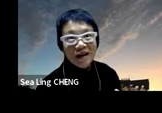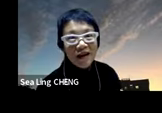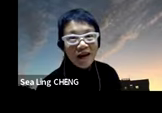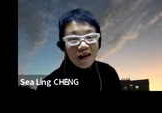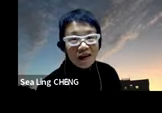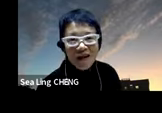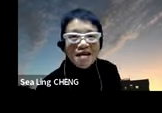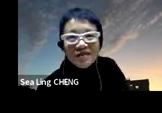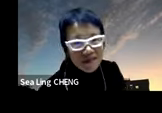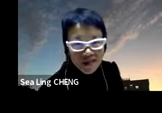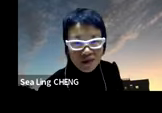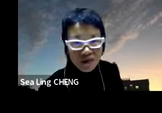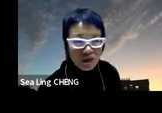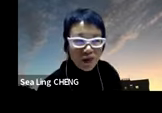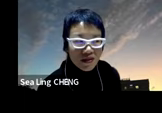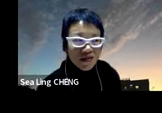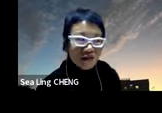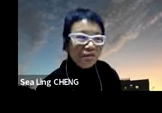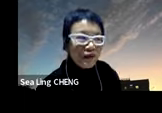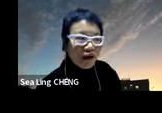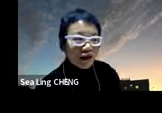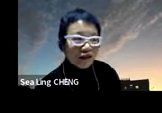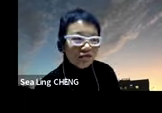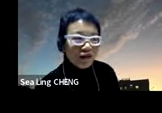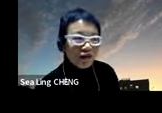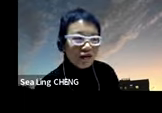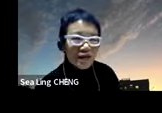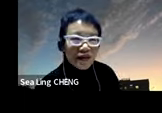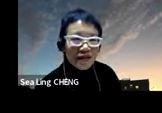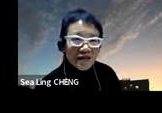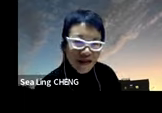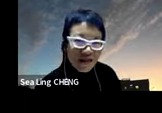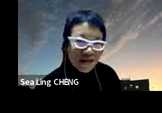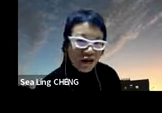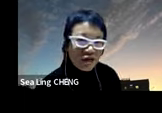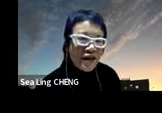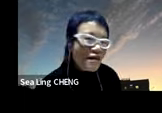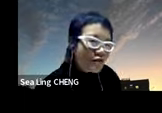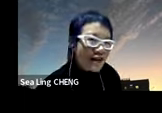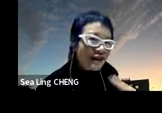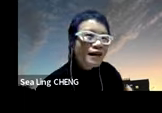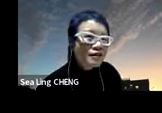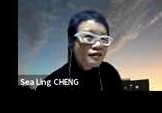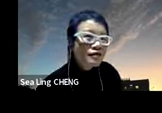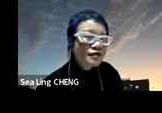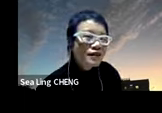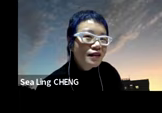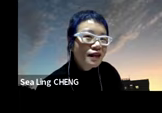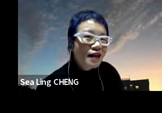spaces, and anything they wanted. We get a sense of their everyday